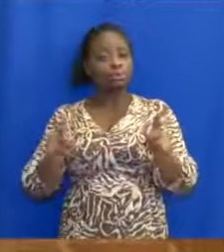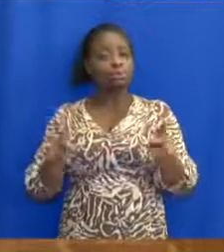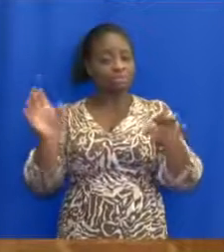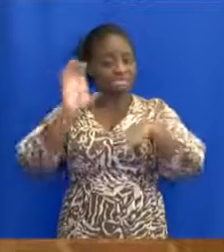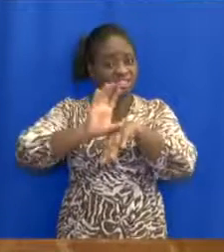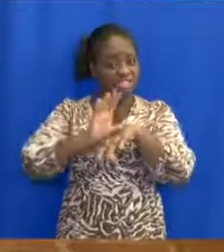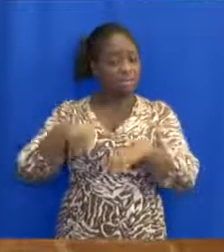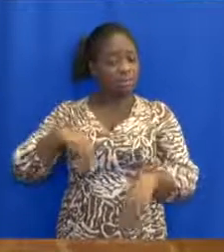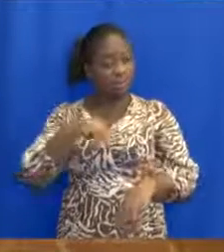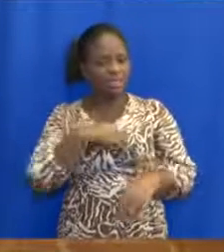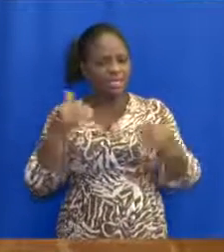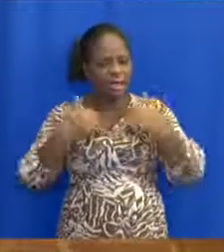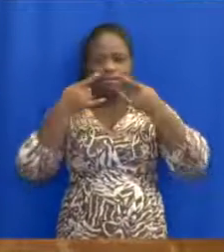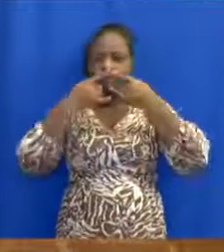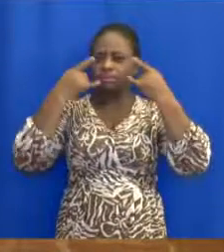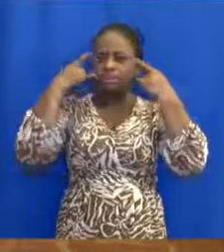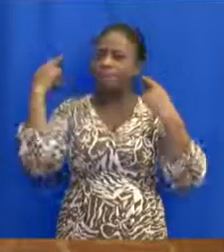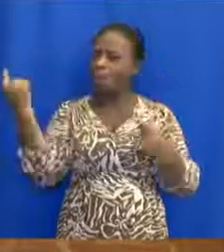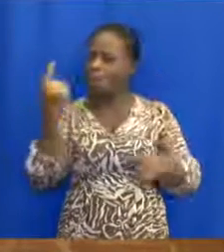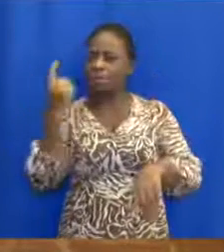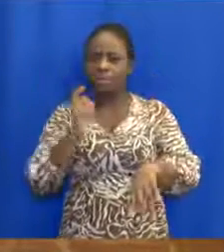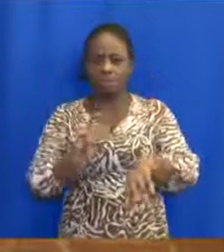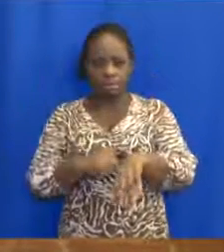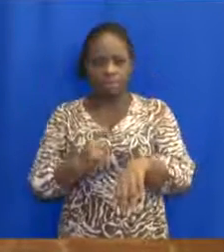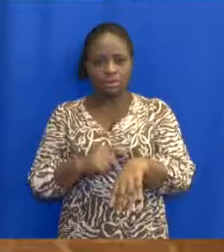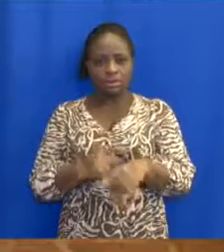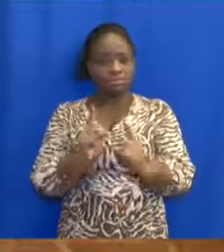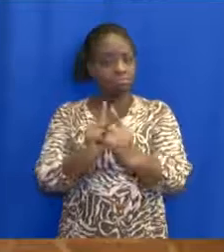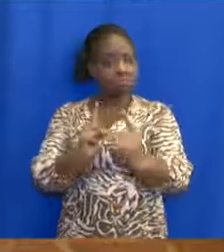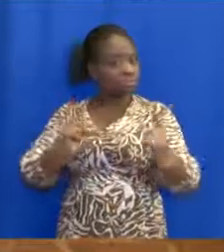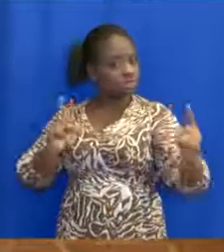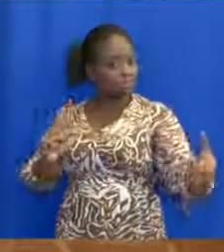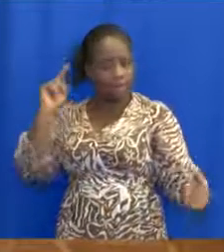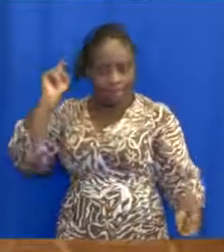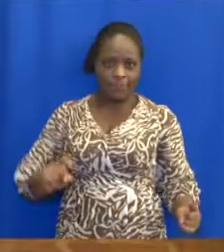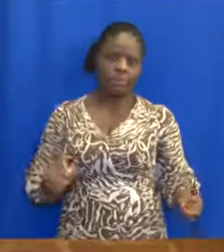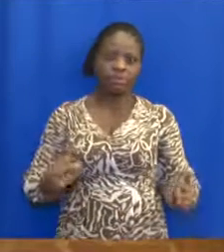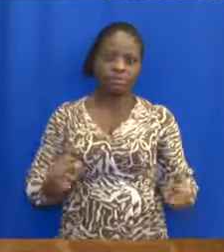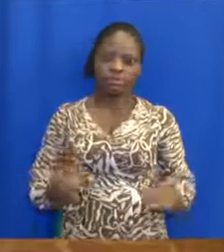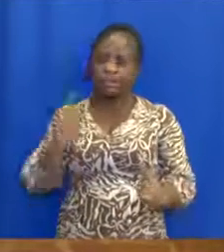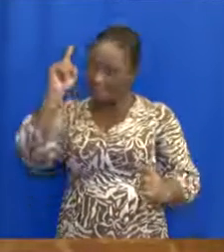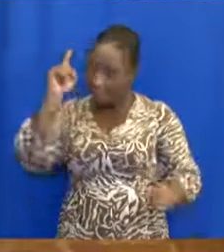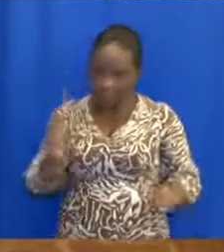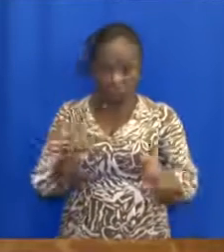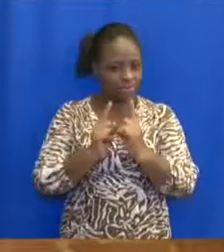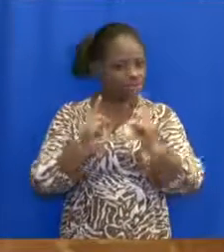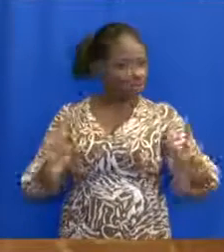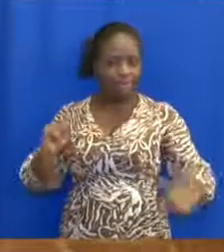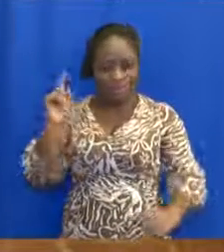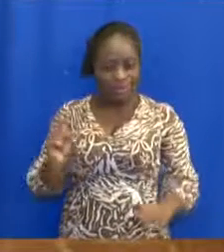face masks at all times, and the 1 meter social distancing rule is scrupulously